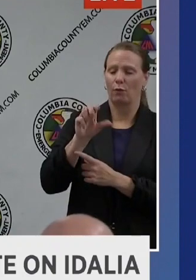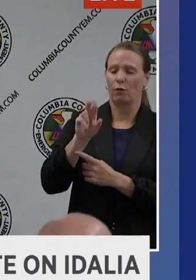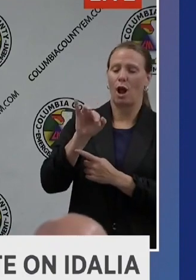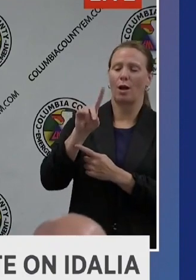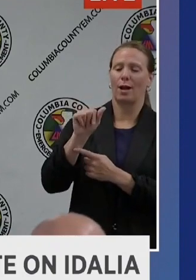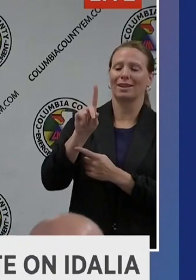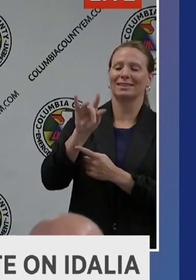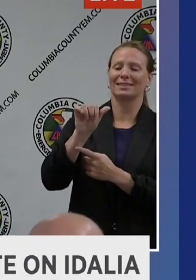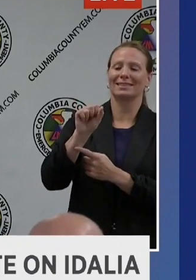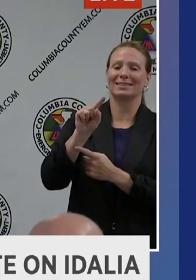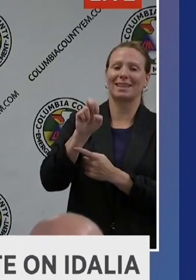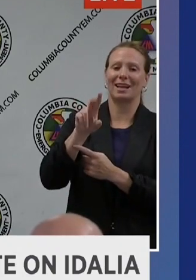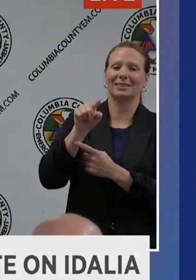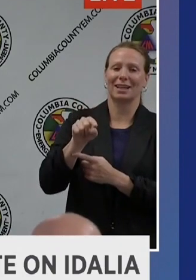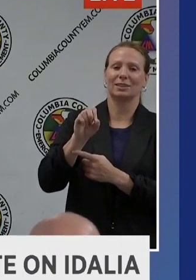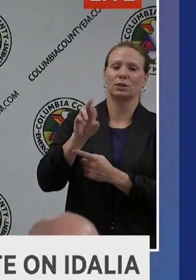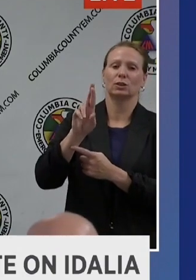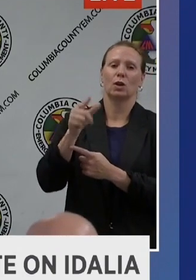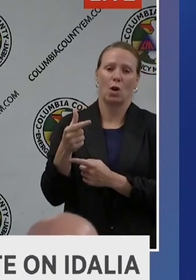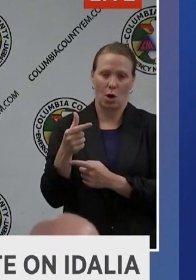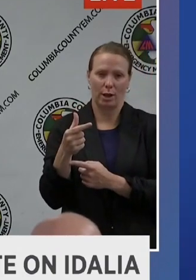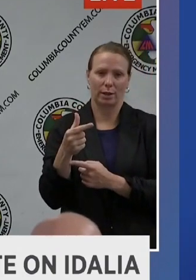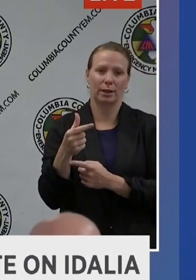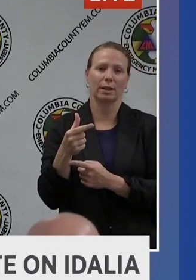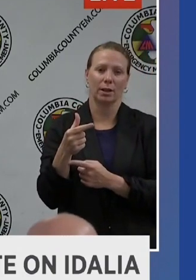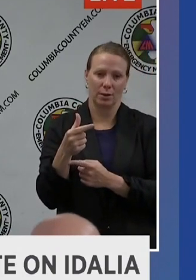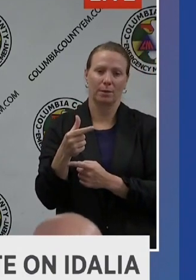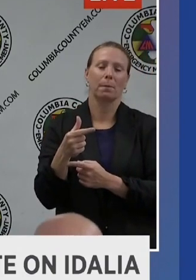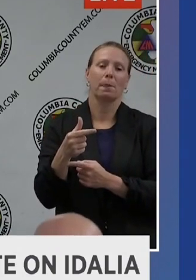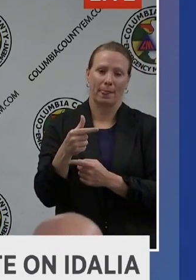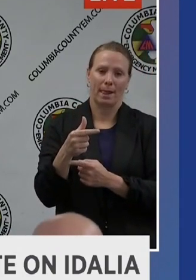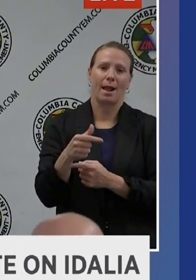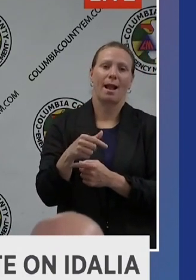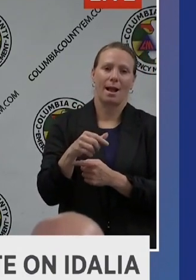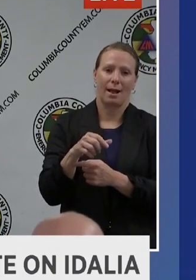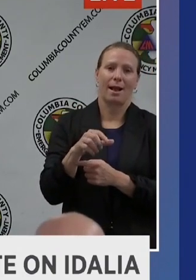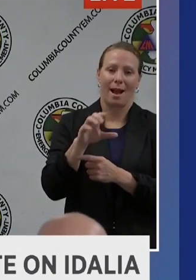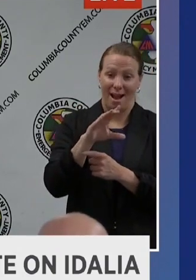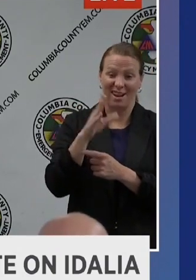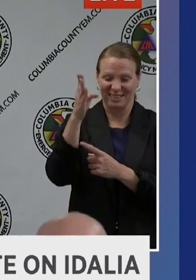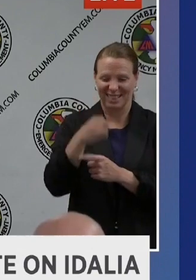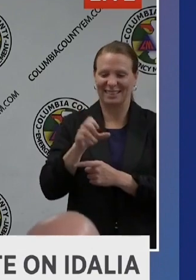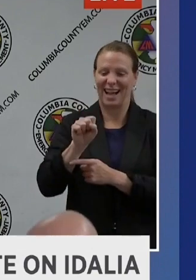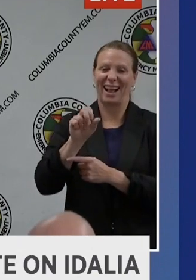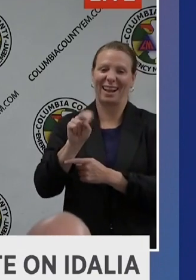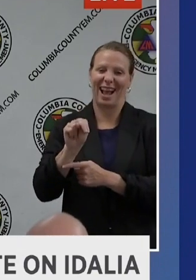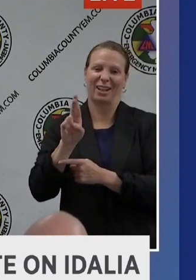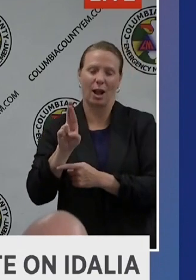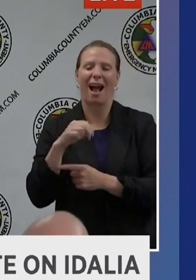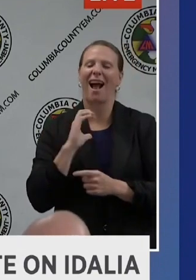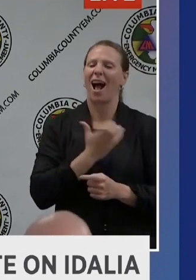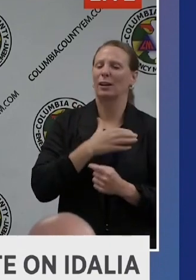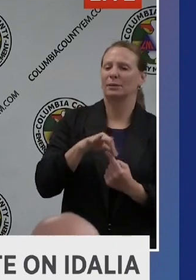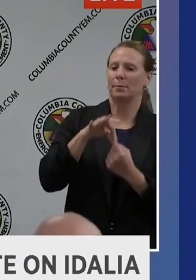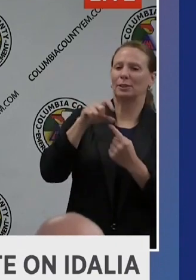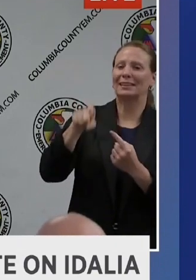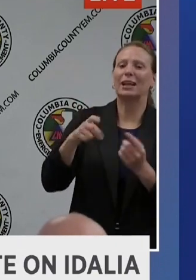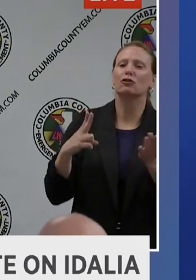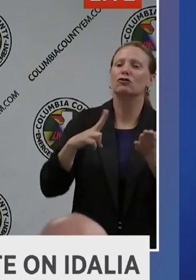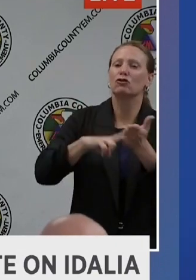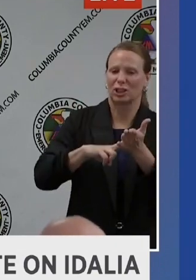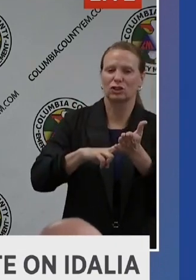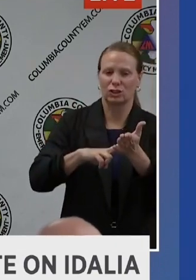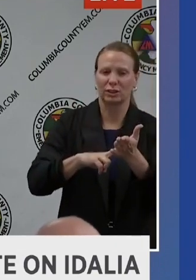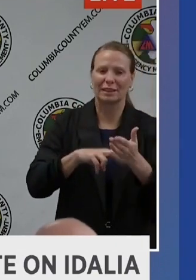where the focal point has shifted to. The focal point now in the likely landfall is going to impact the counties of Columbia, Jefferson,